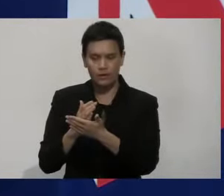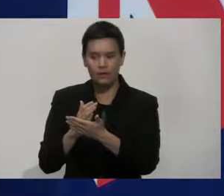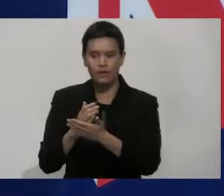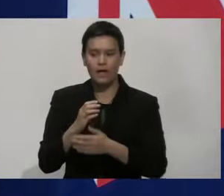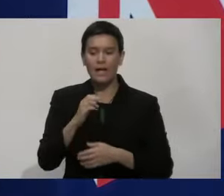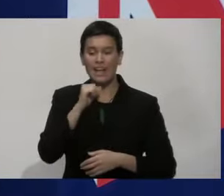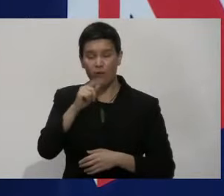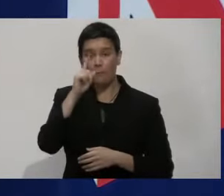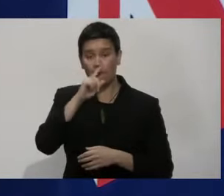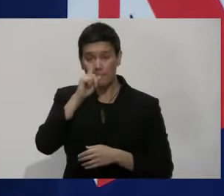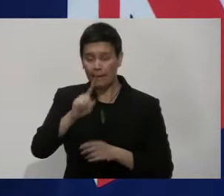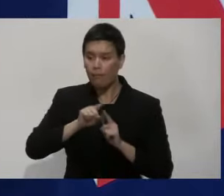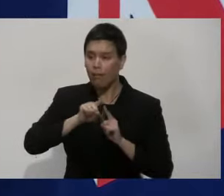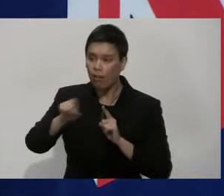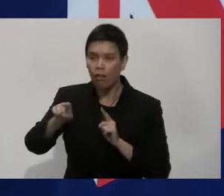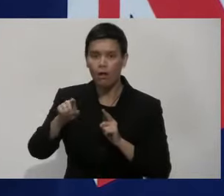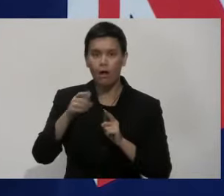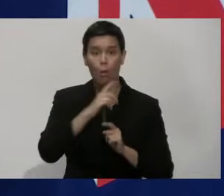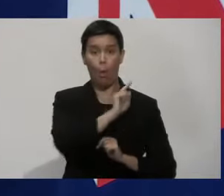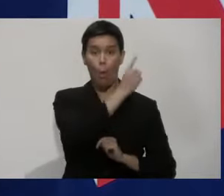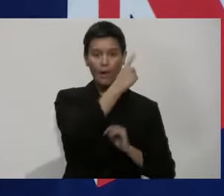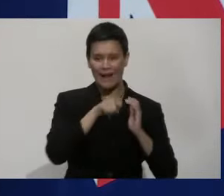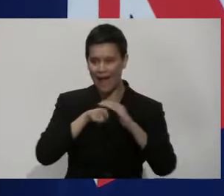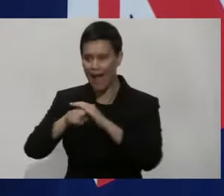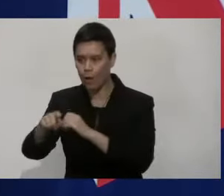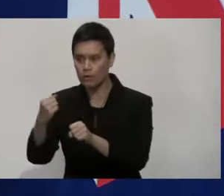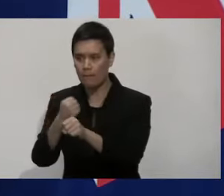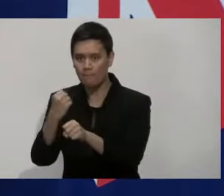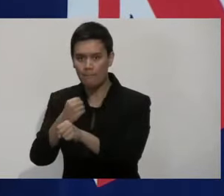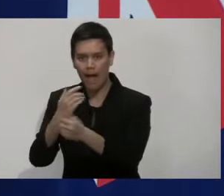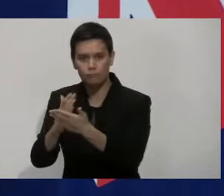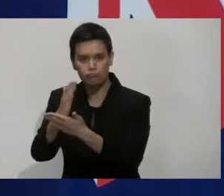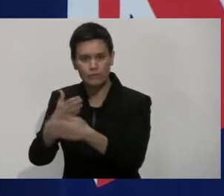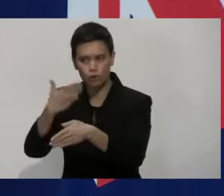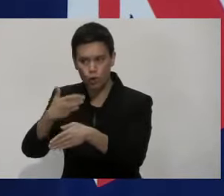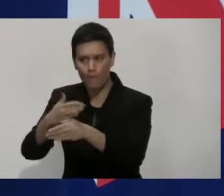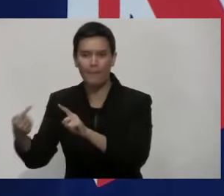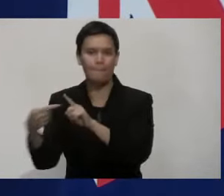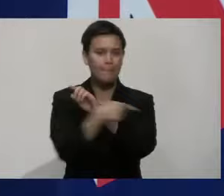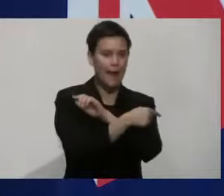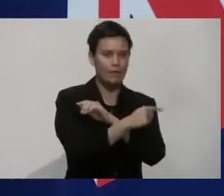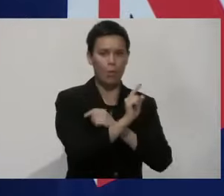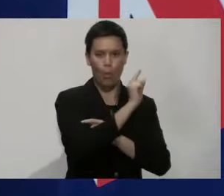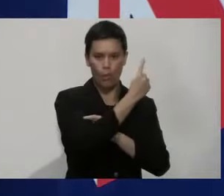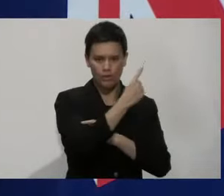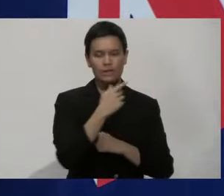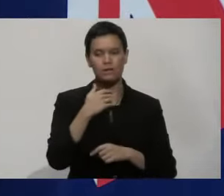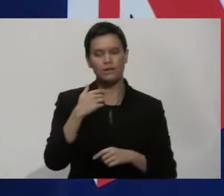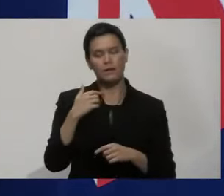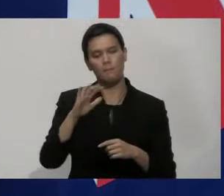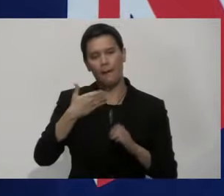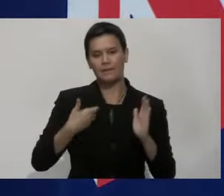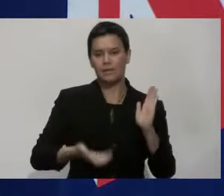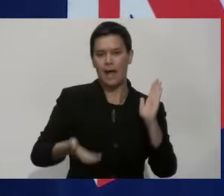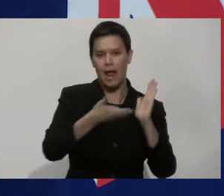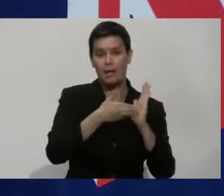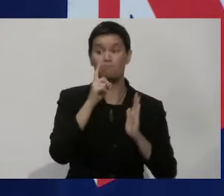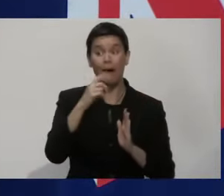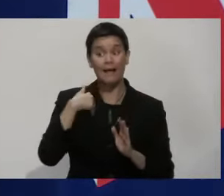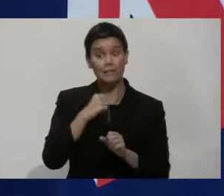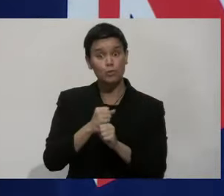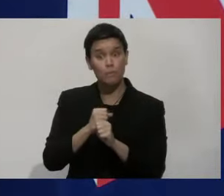safety standards at those workplaces. So, For those who are planning big events or sports events and that sort of thing, do